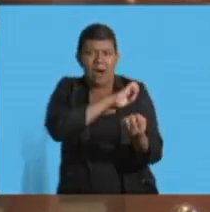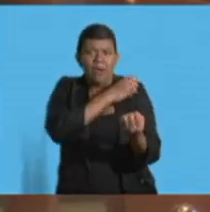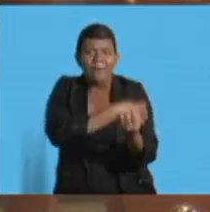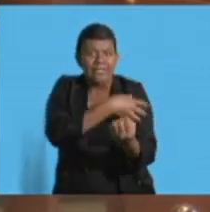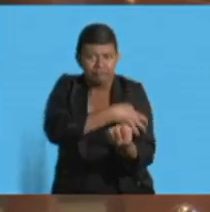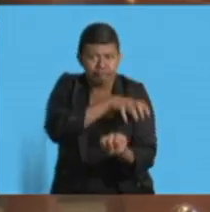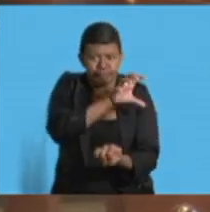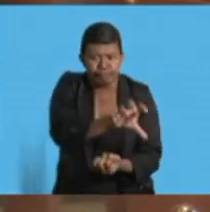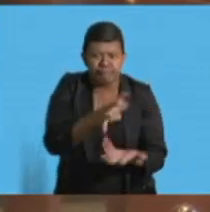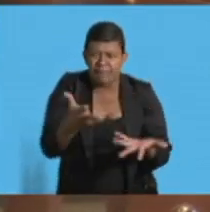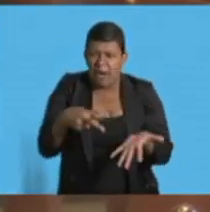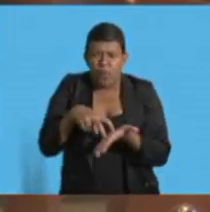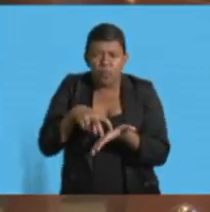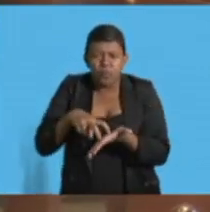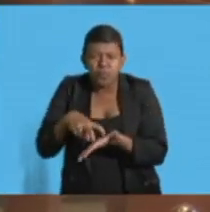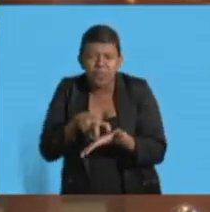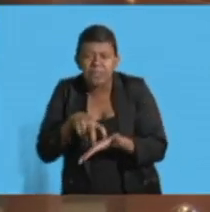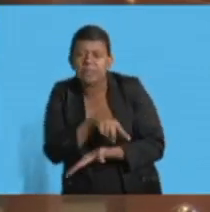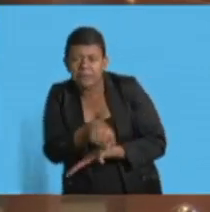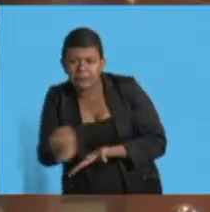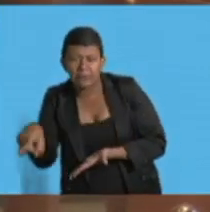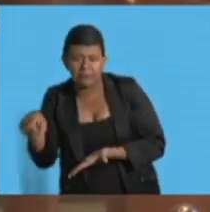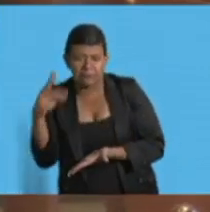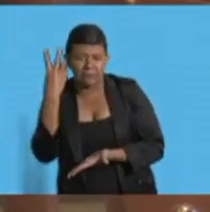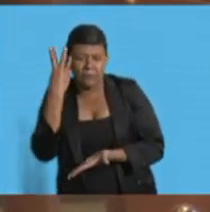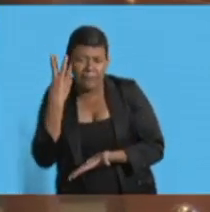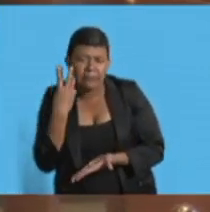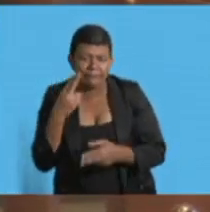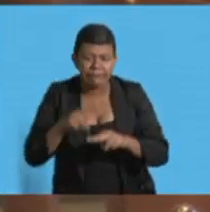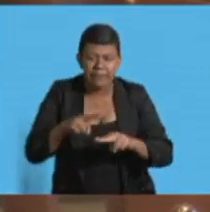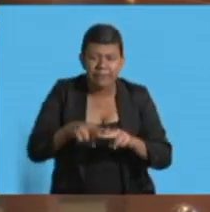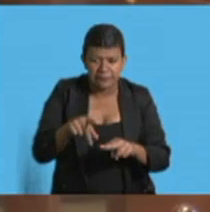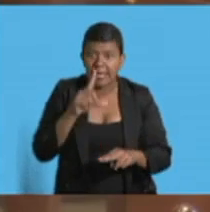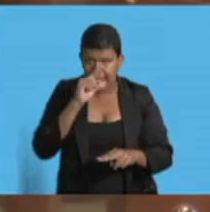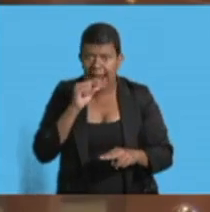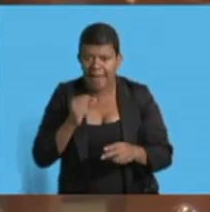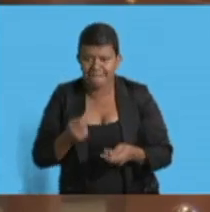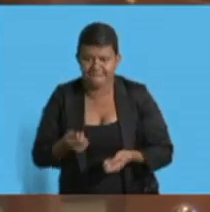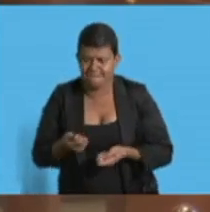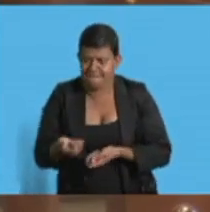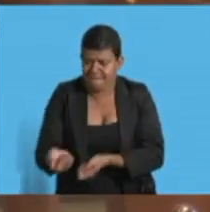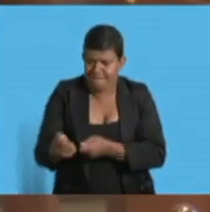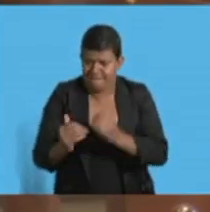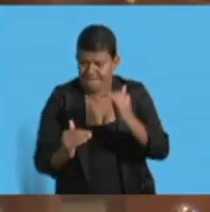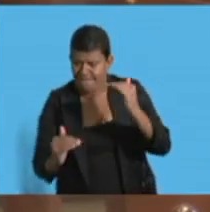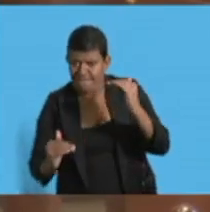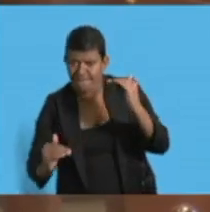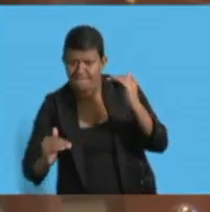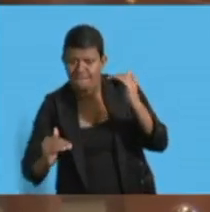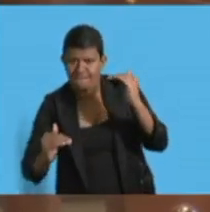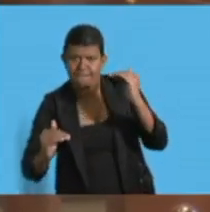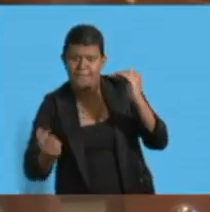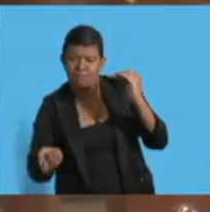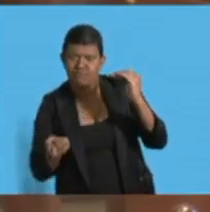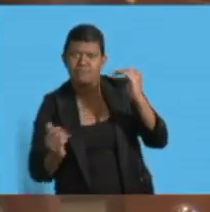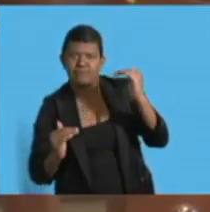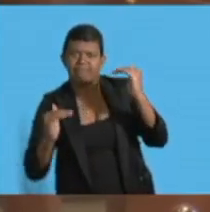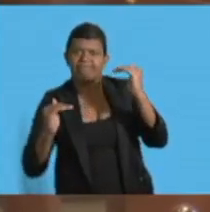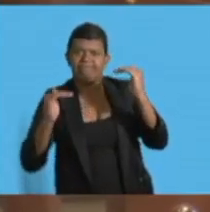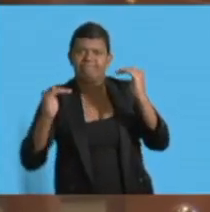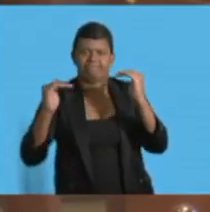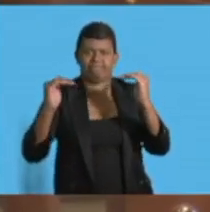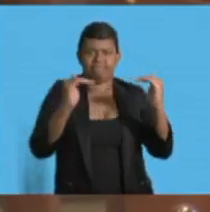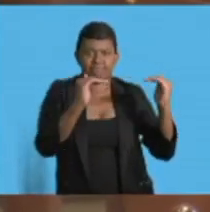thus creating a level playing field in our society," unquote. It provides initiatives aimed to break